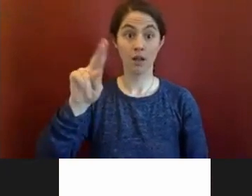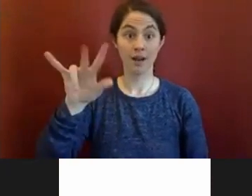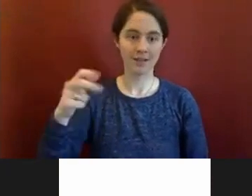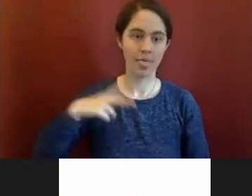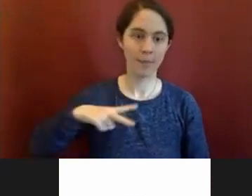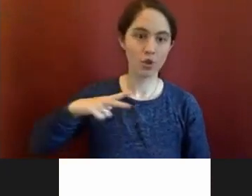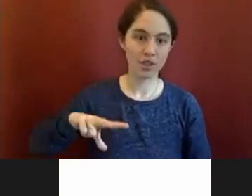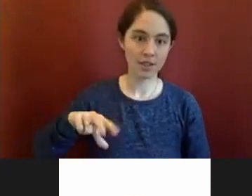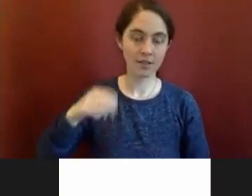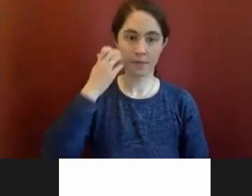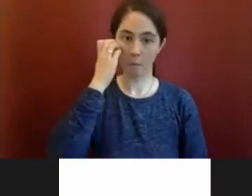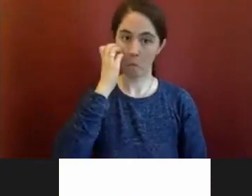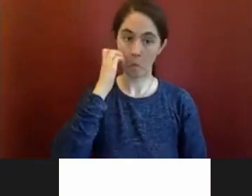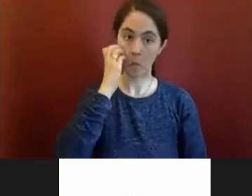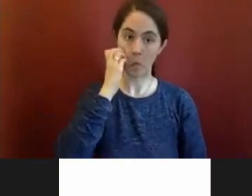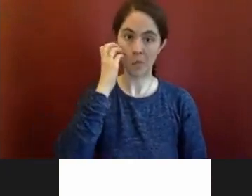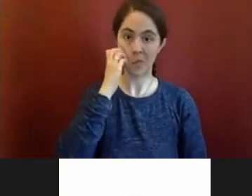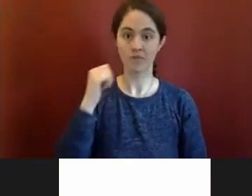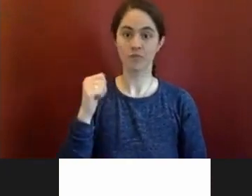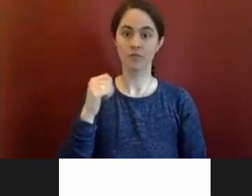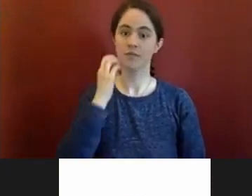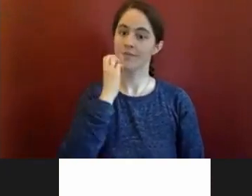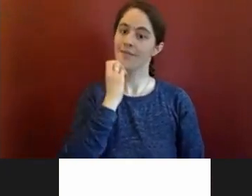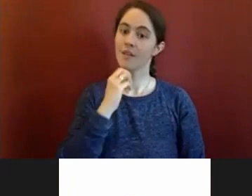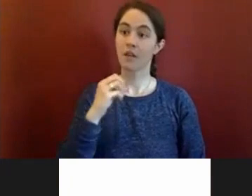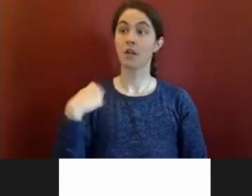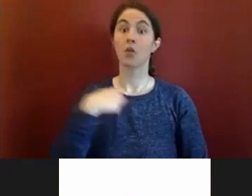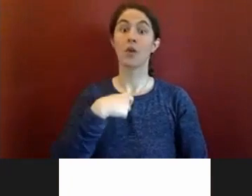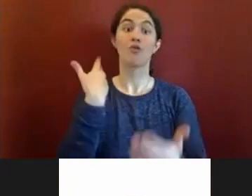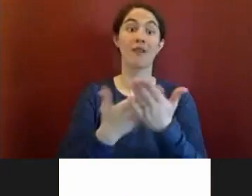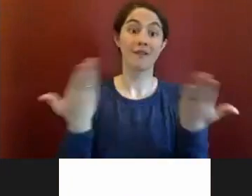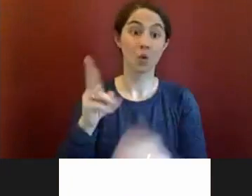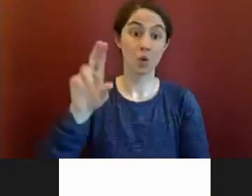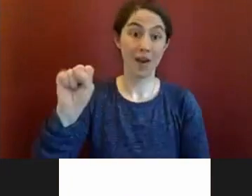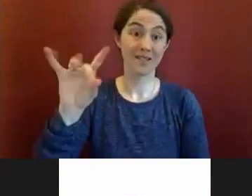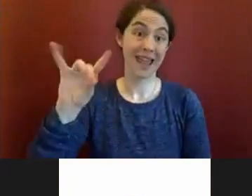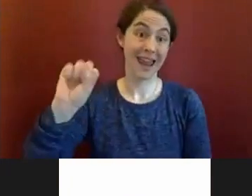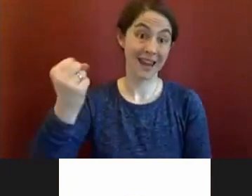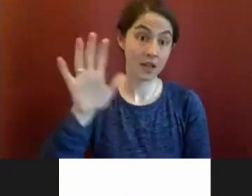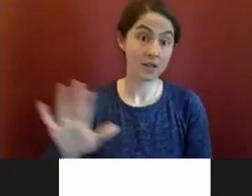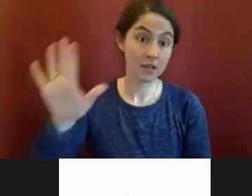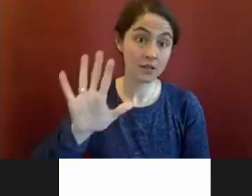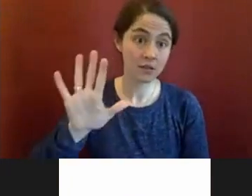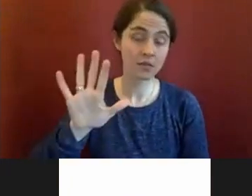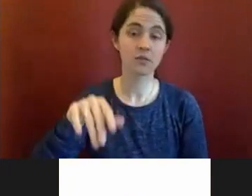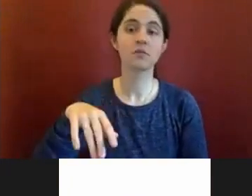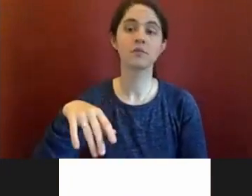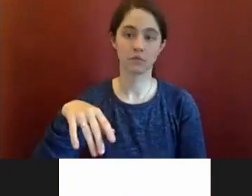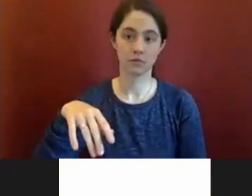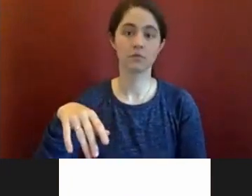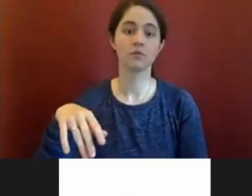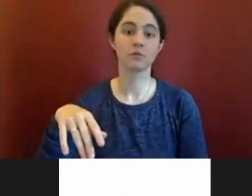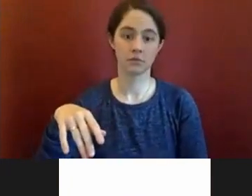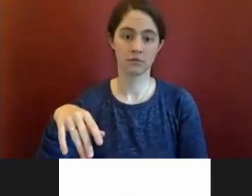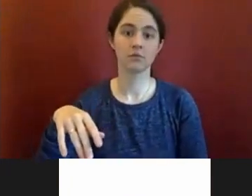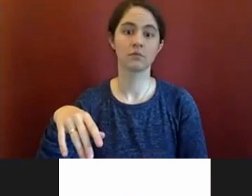Portuguese. And when we got here in the 80s, that's when we moved away from